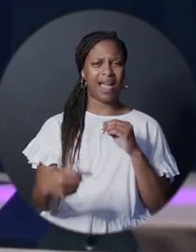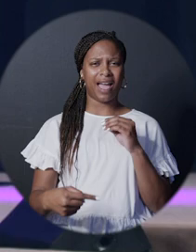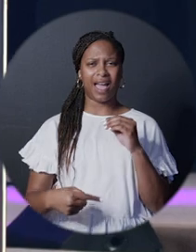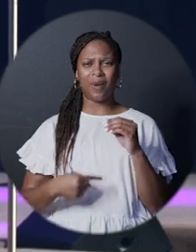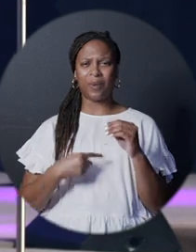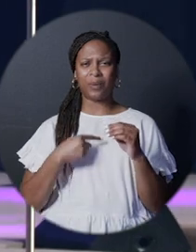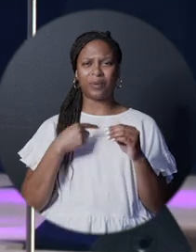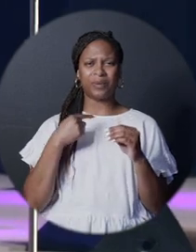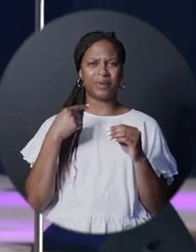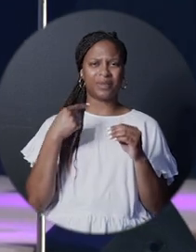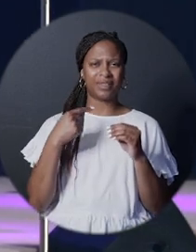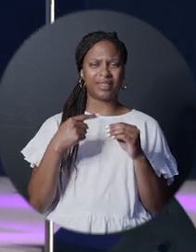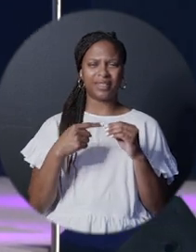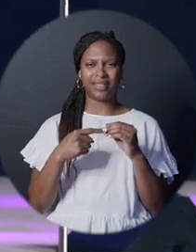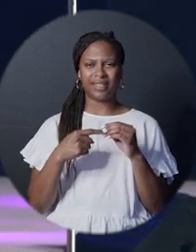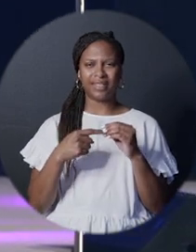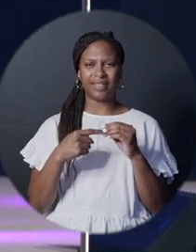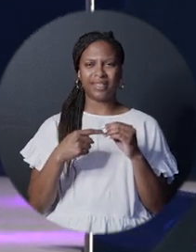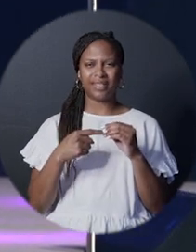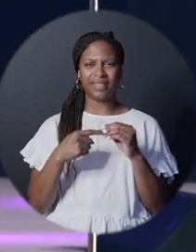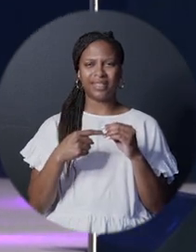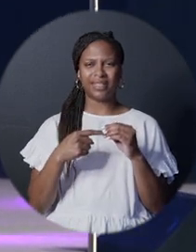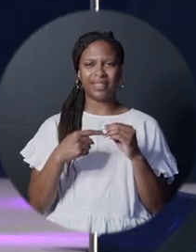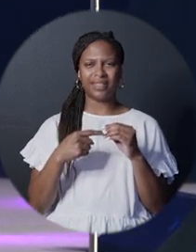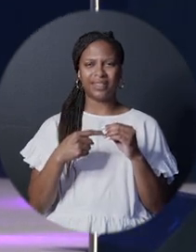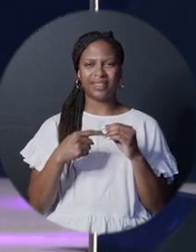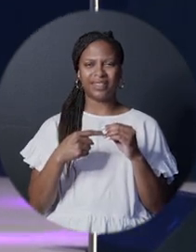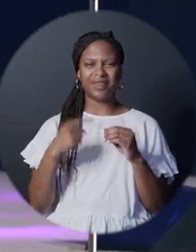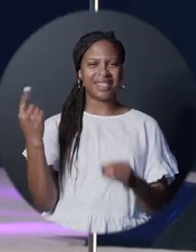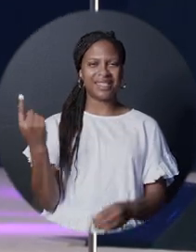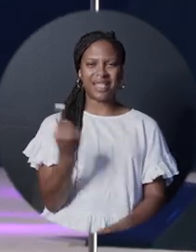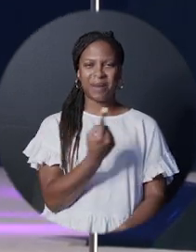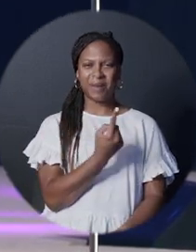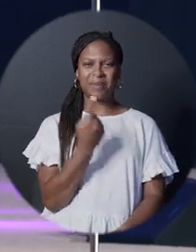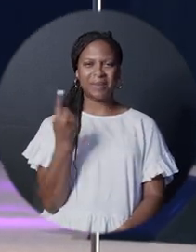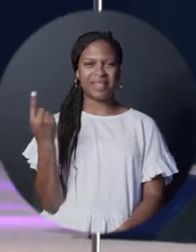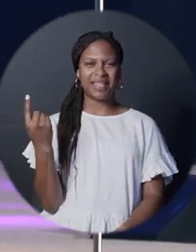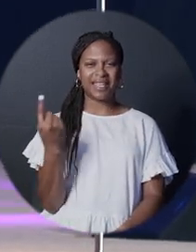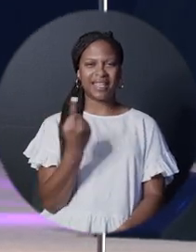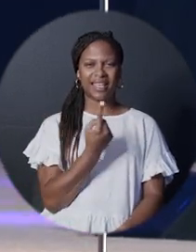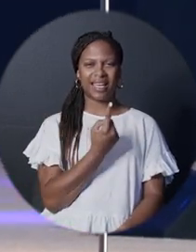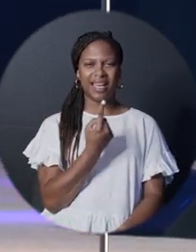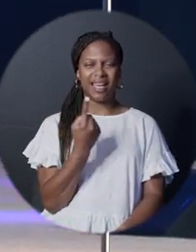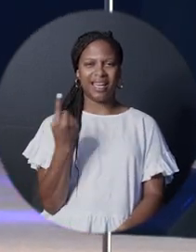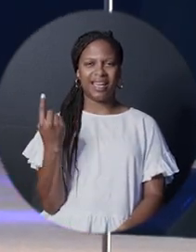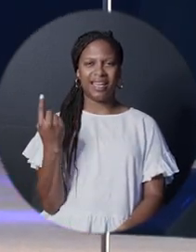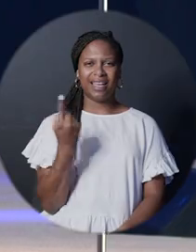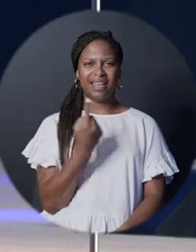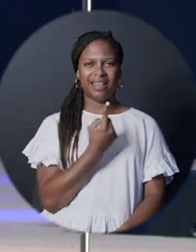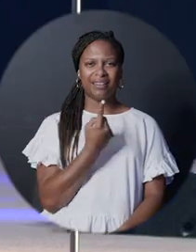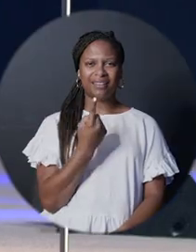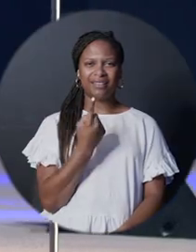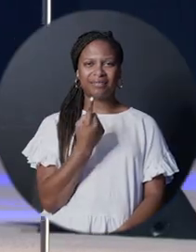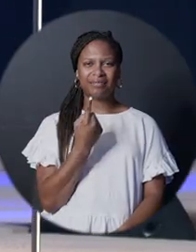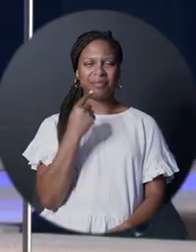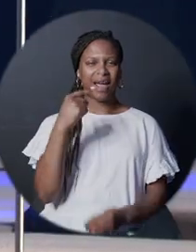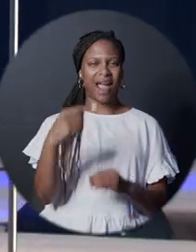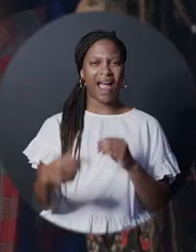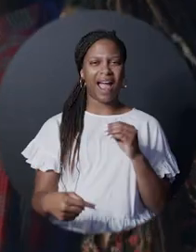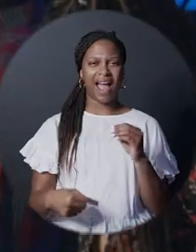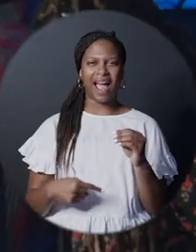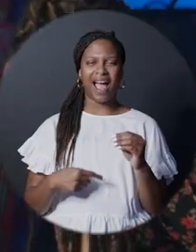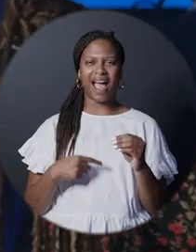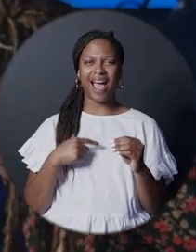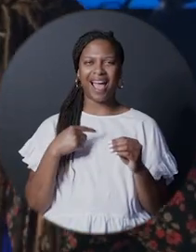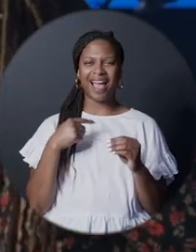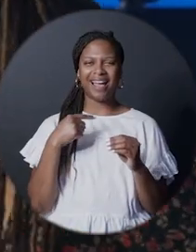about There is something